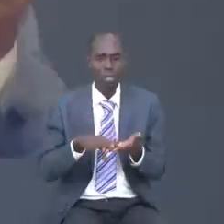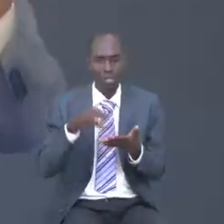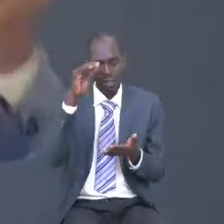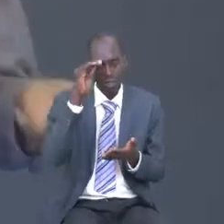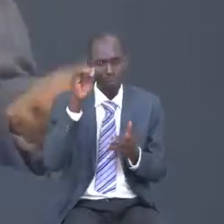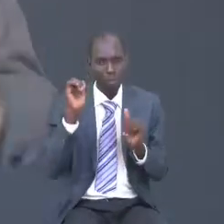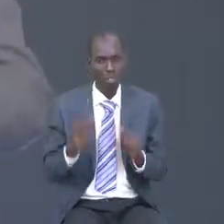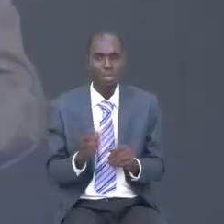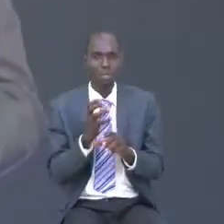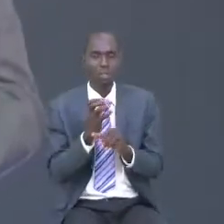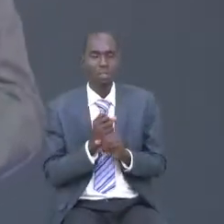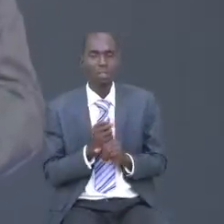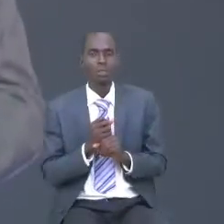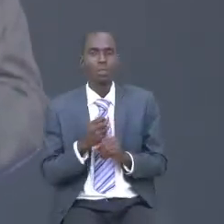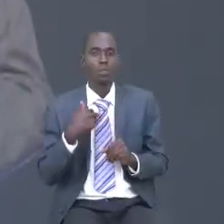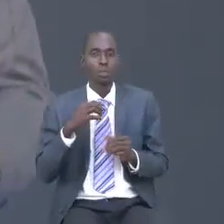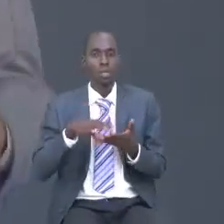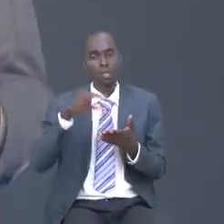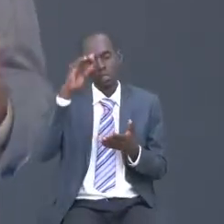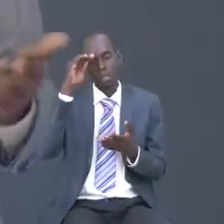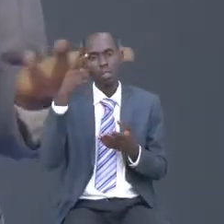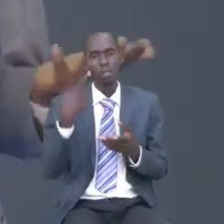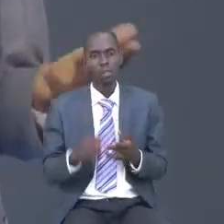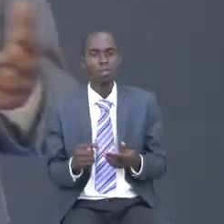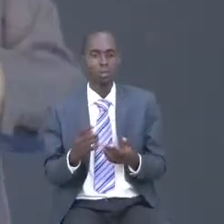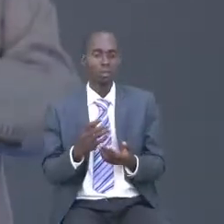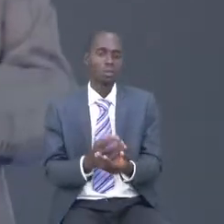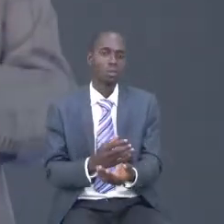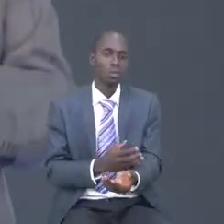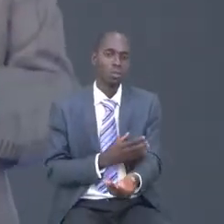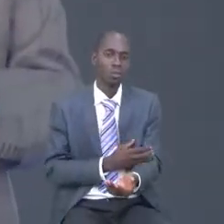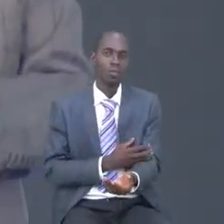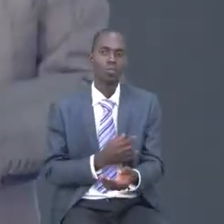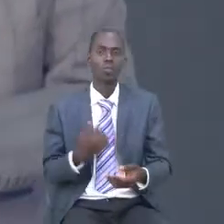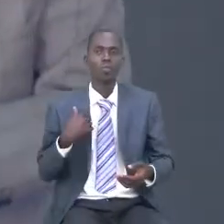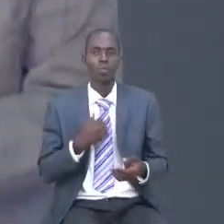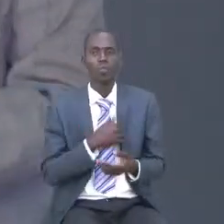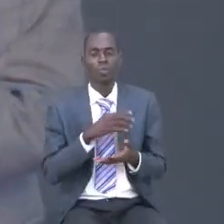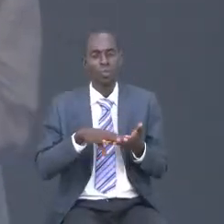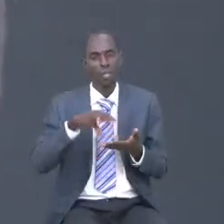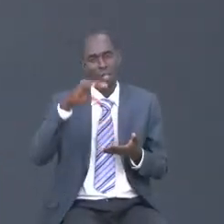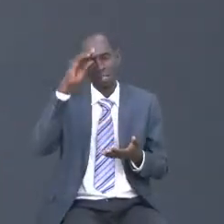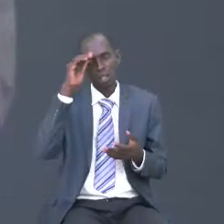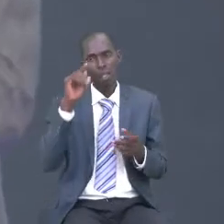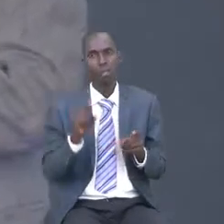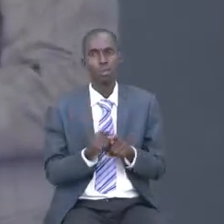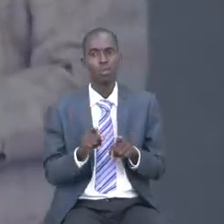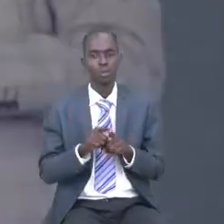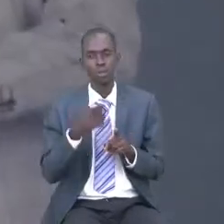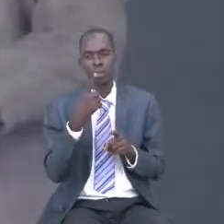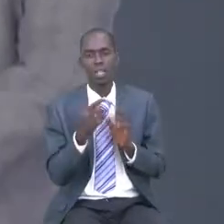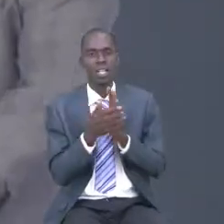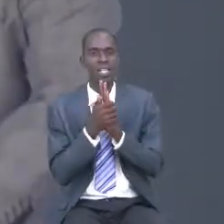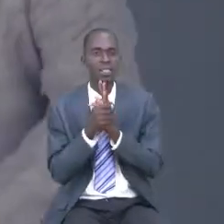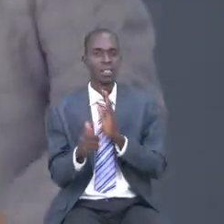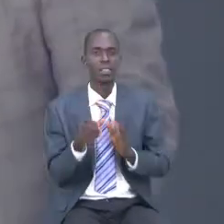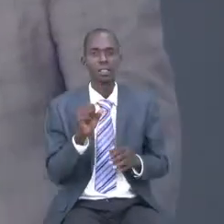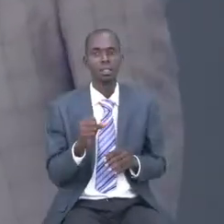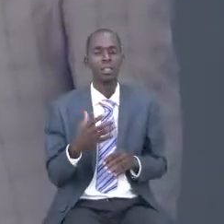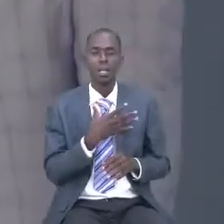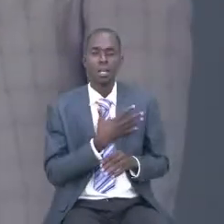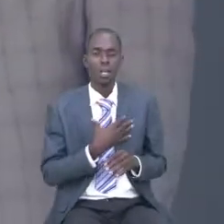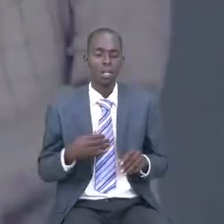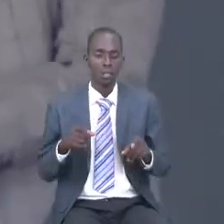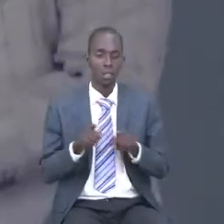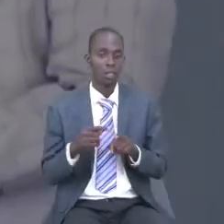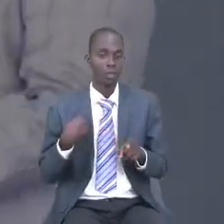learn the subjects. We learn also the skill. And as we learn